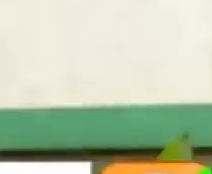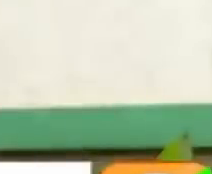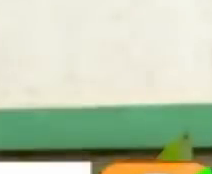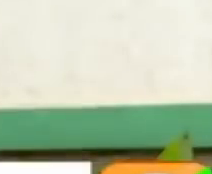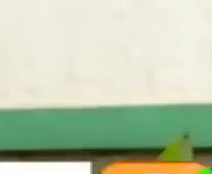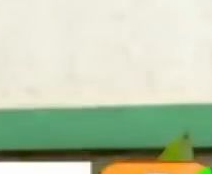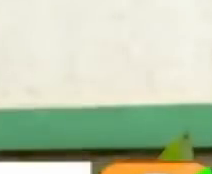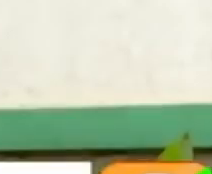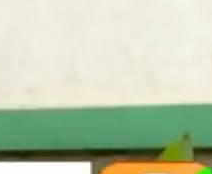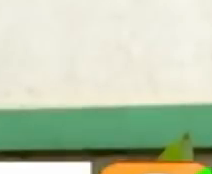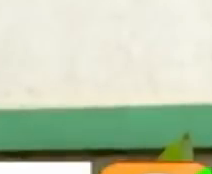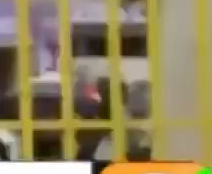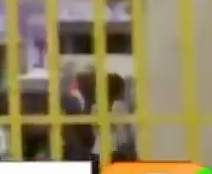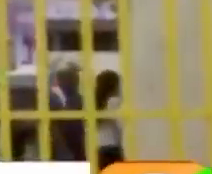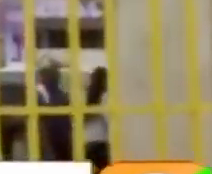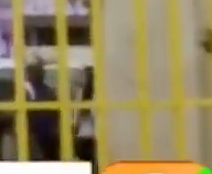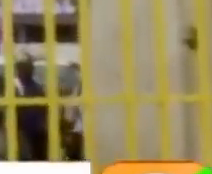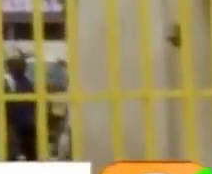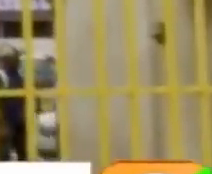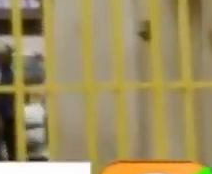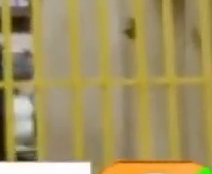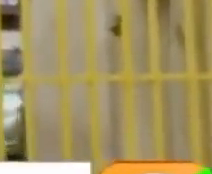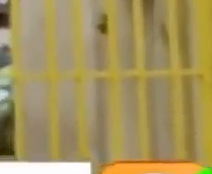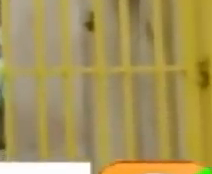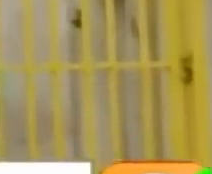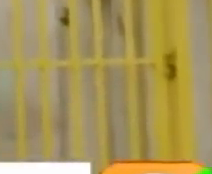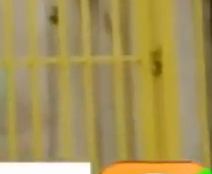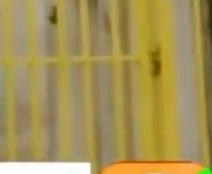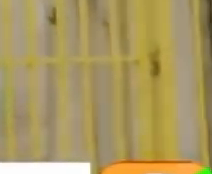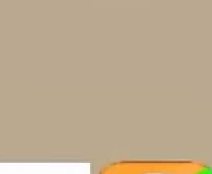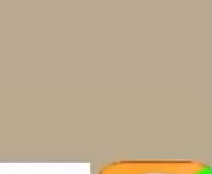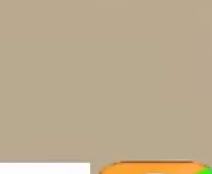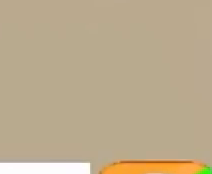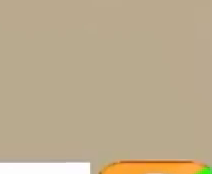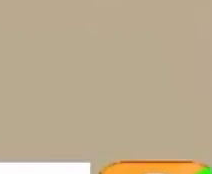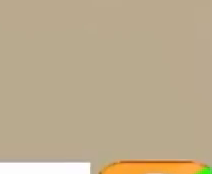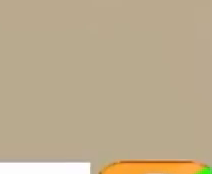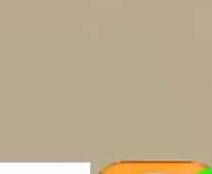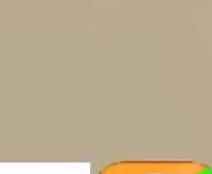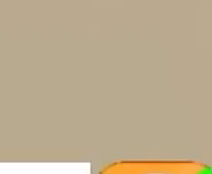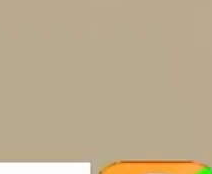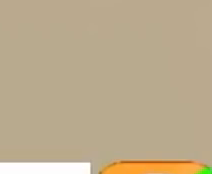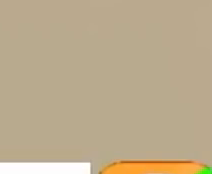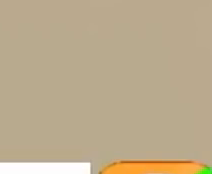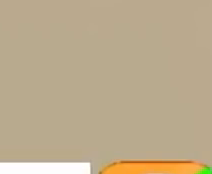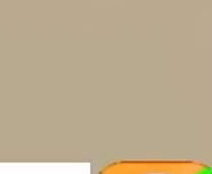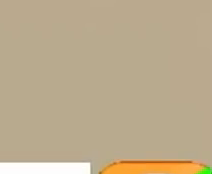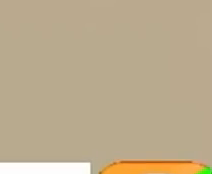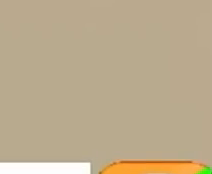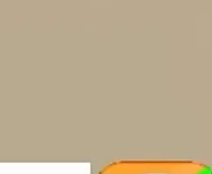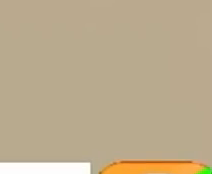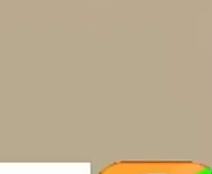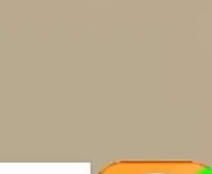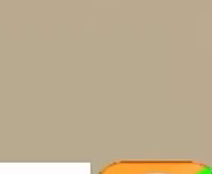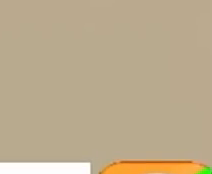their bundles of joy. Yet the gates remained shut, the guards manning the facility denying her entry and